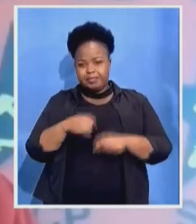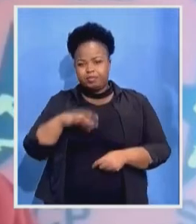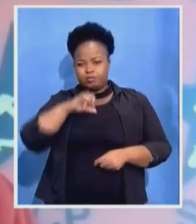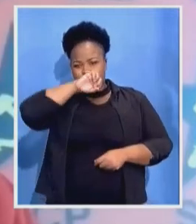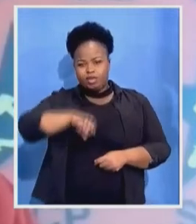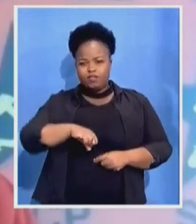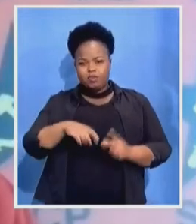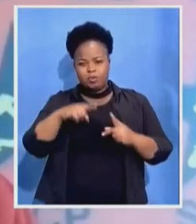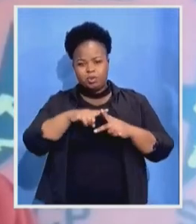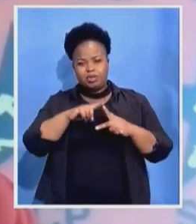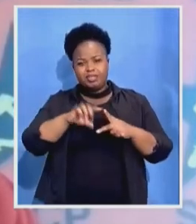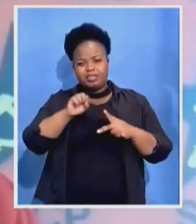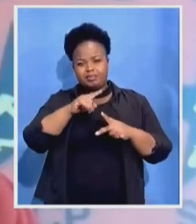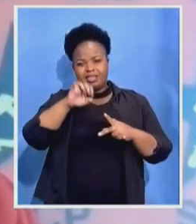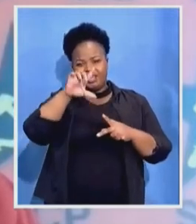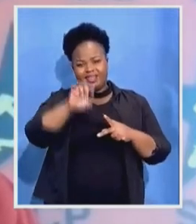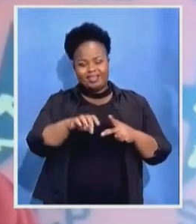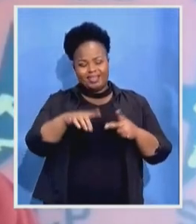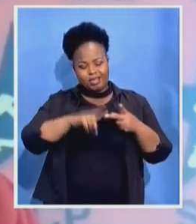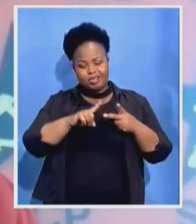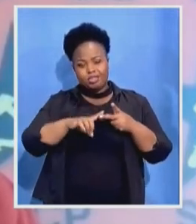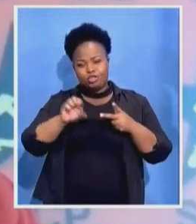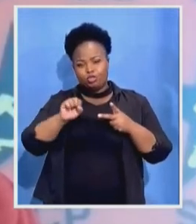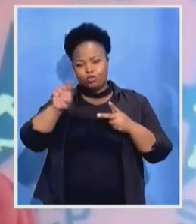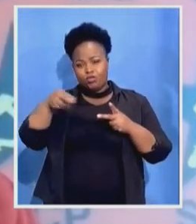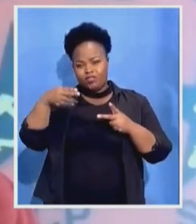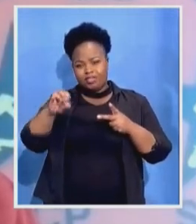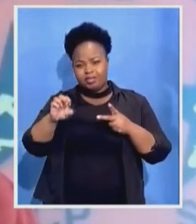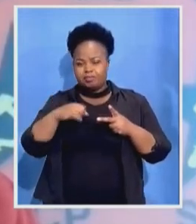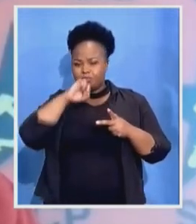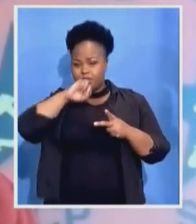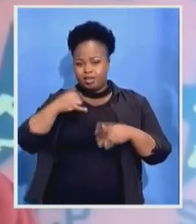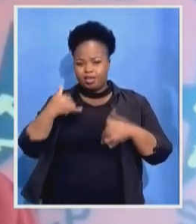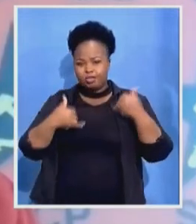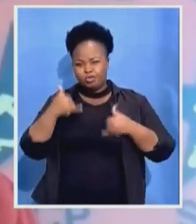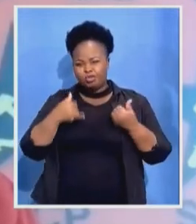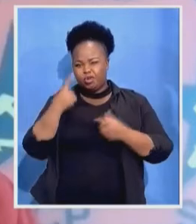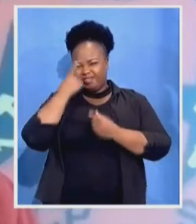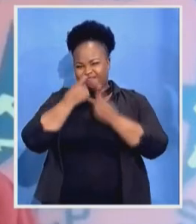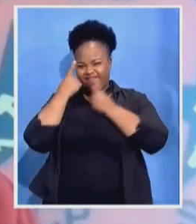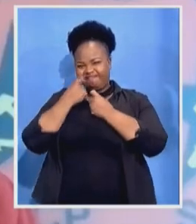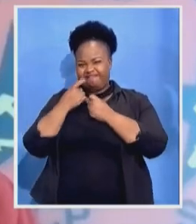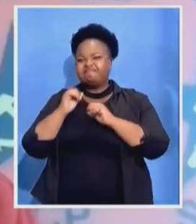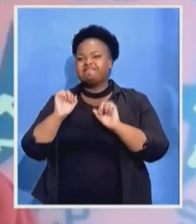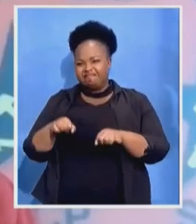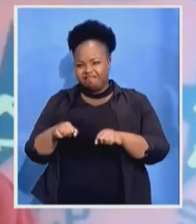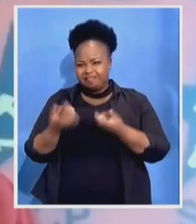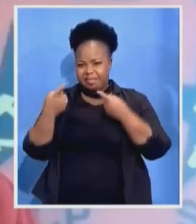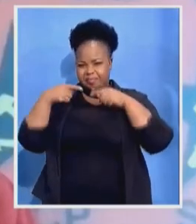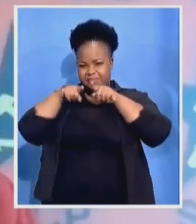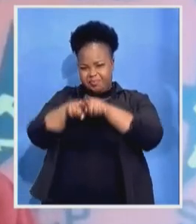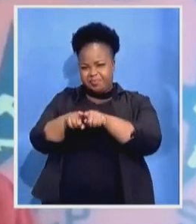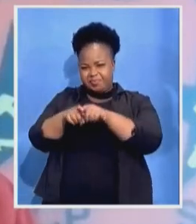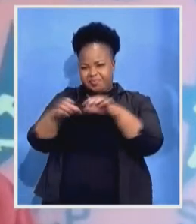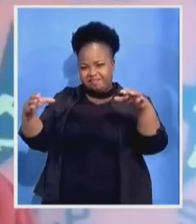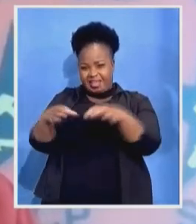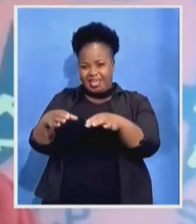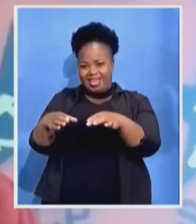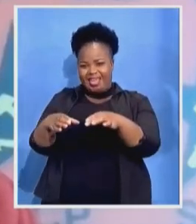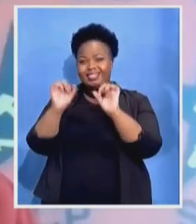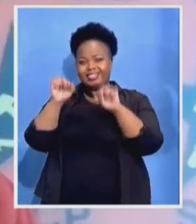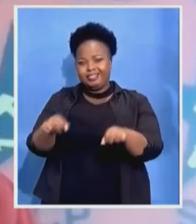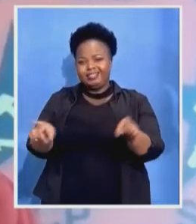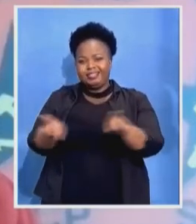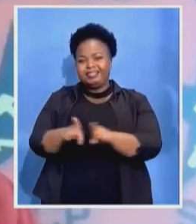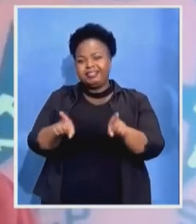Sophie Mokwena. And they go in a pack in that way, even at other press briefings.